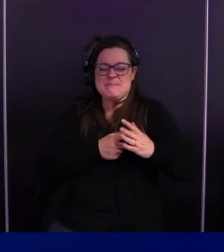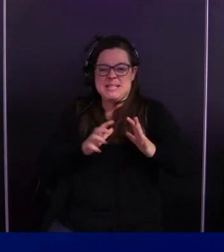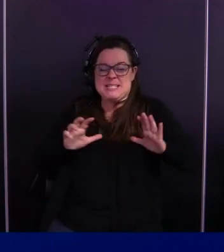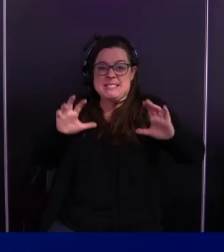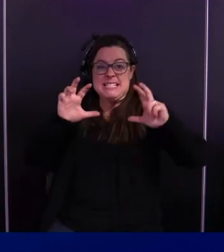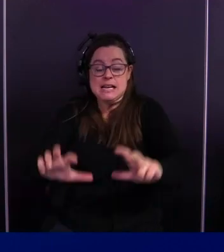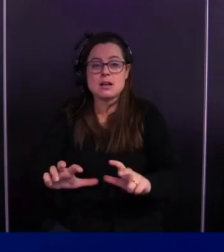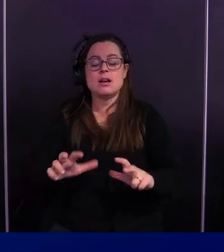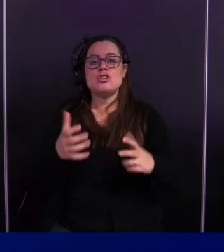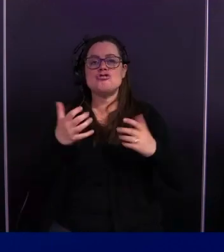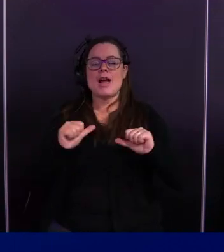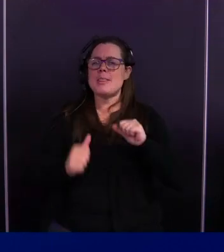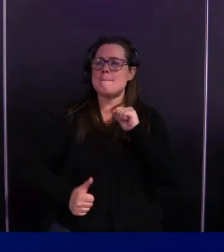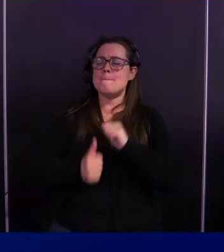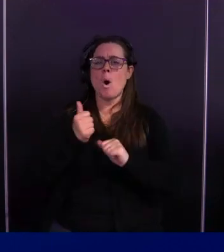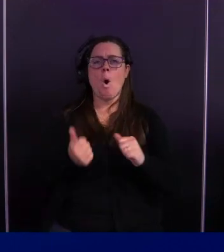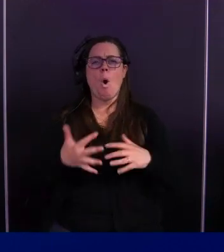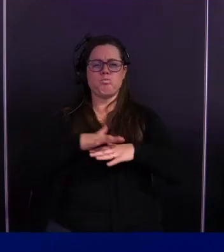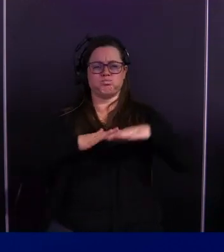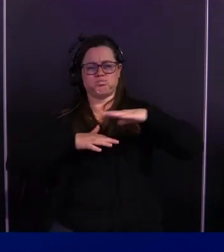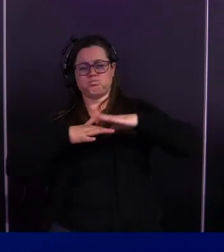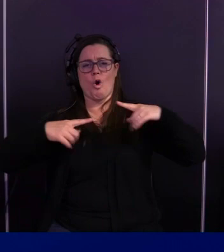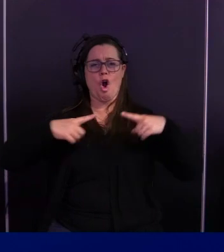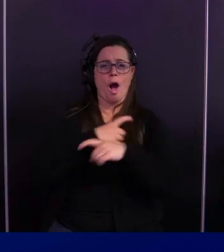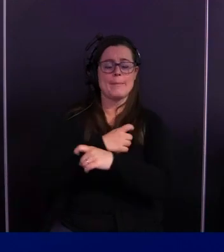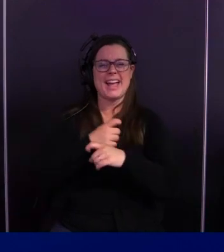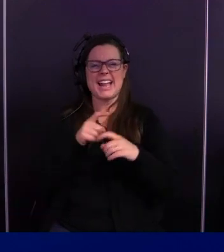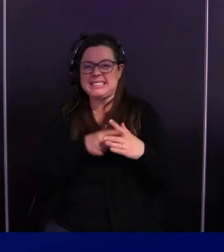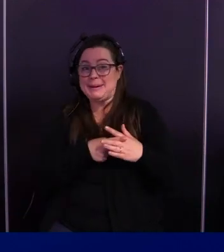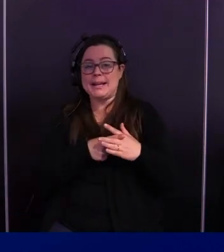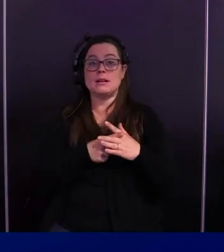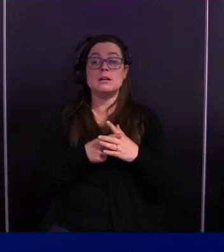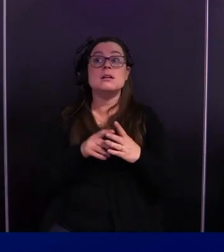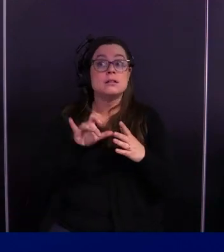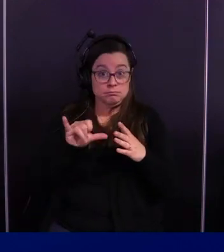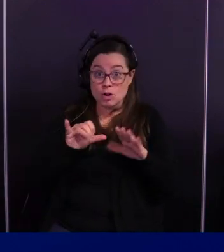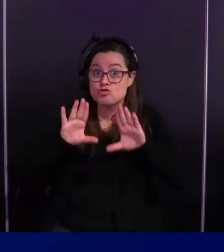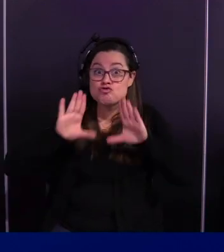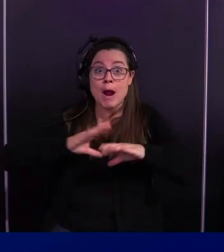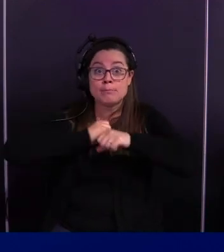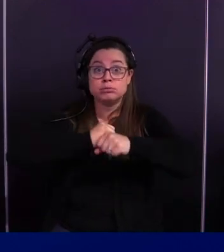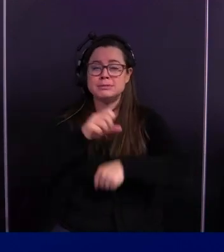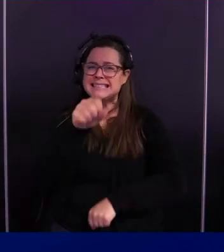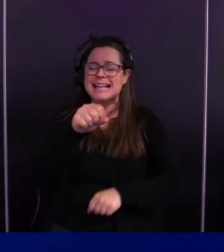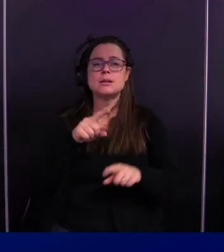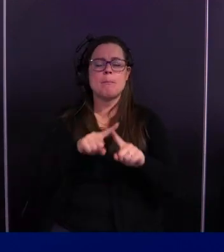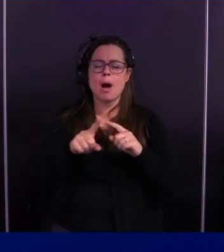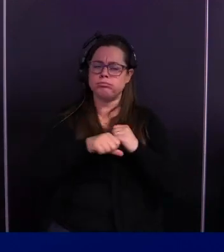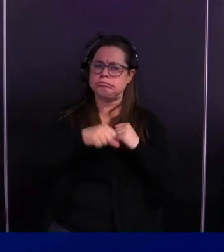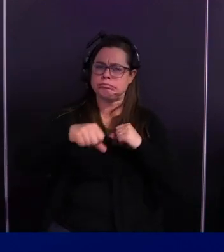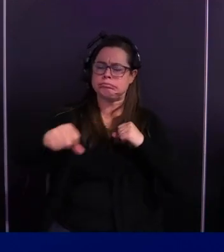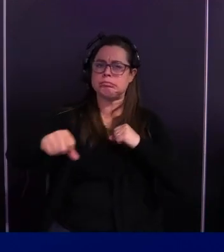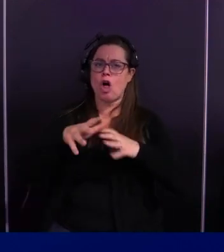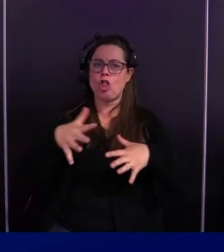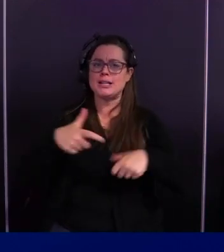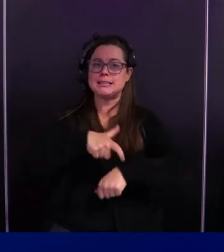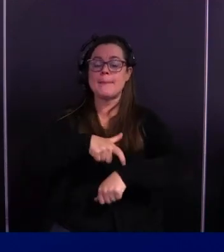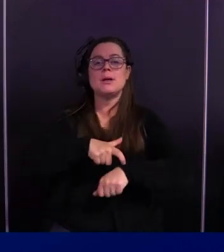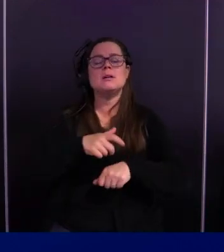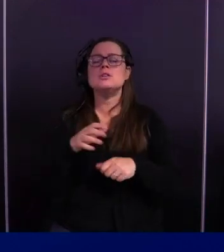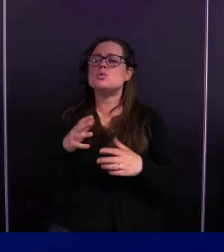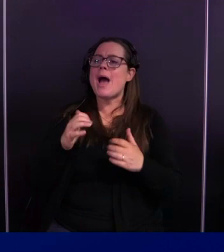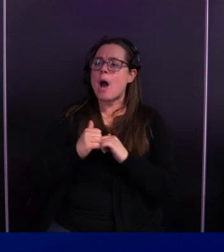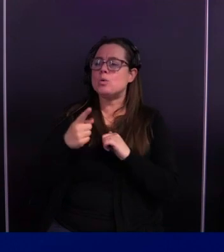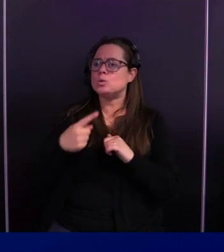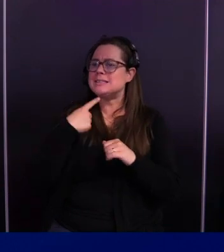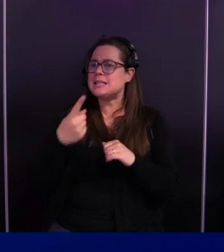the very complicated, which is great to have, right? But it takes a long time to get there. What would you tell a customer? How do they